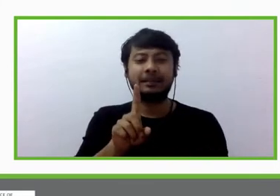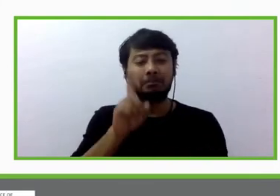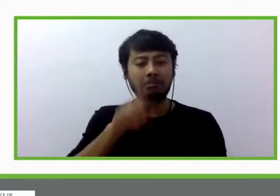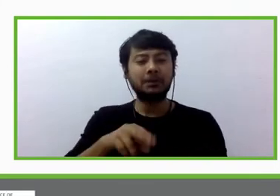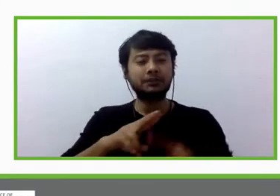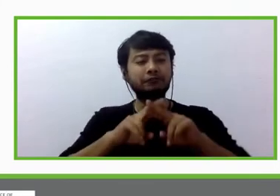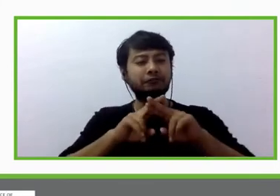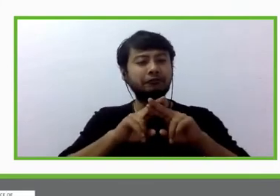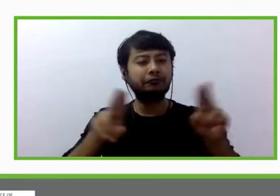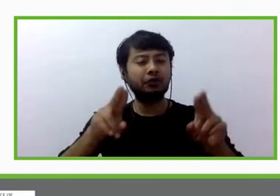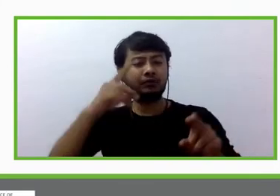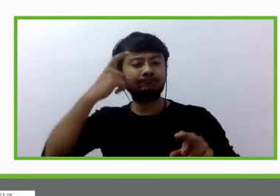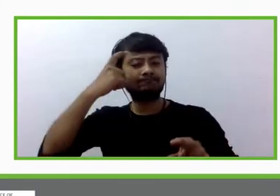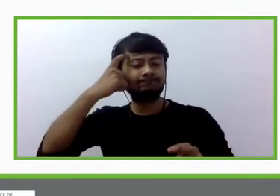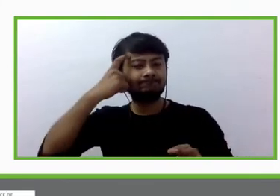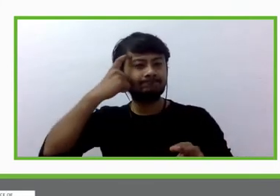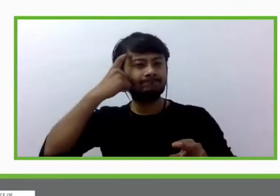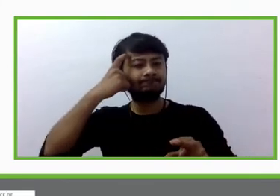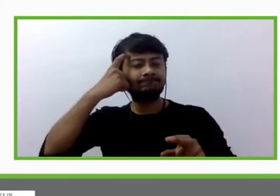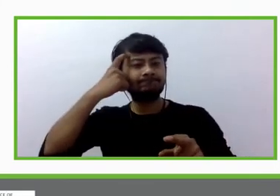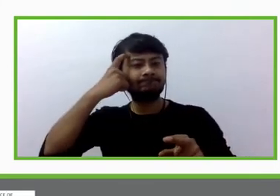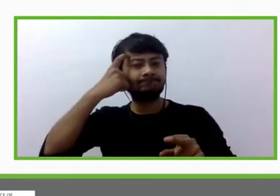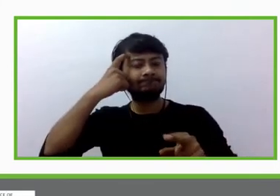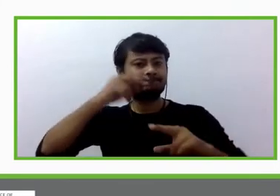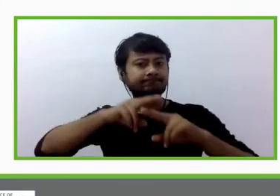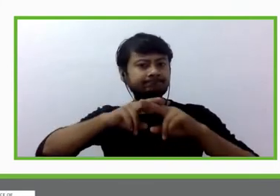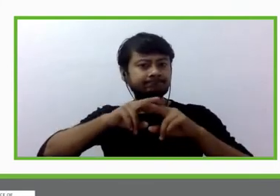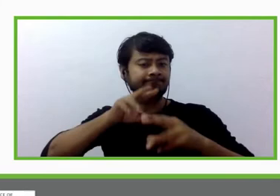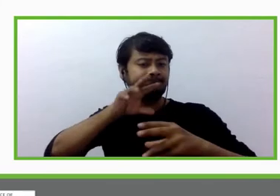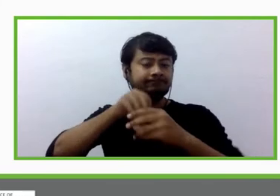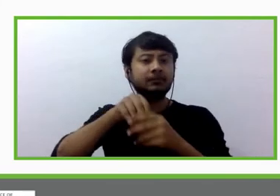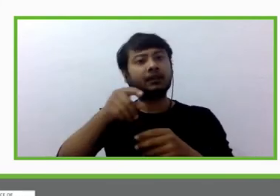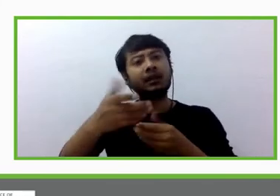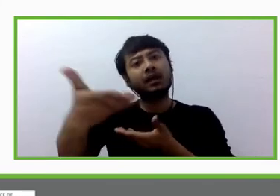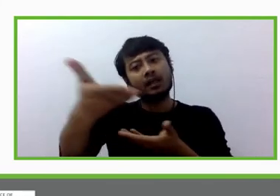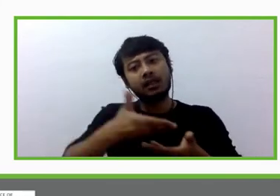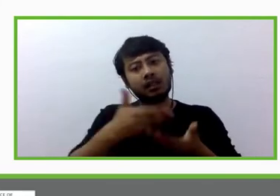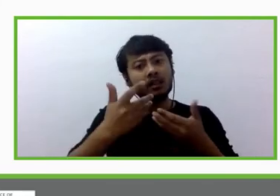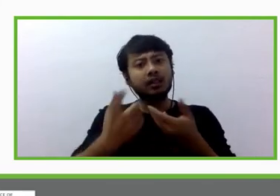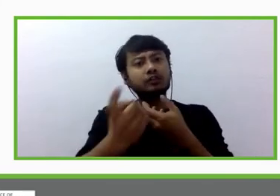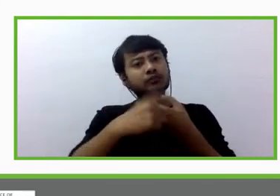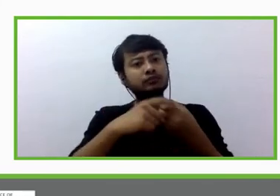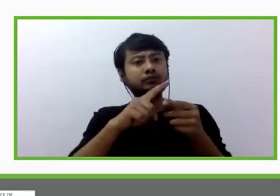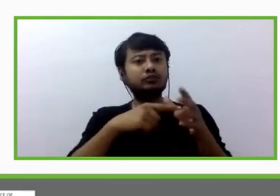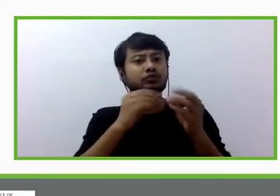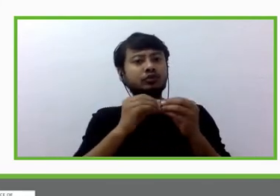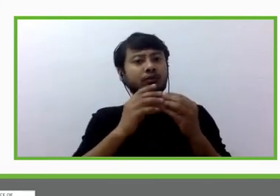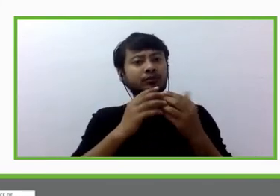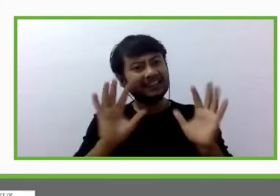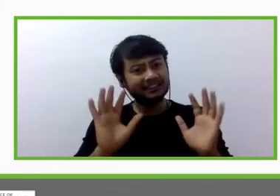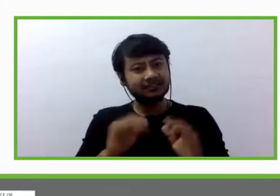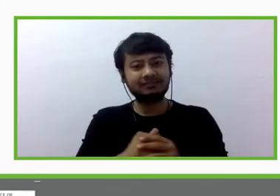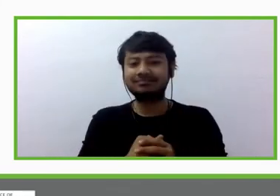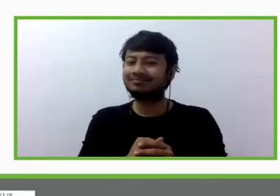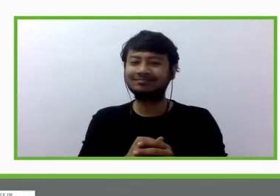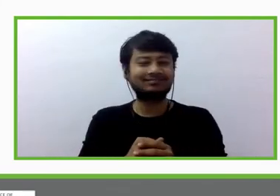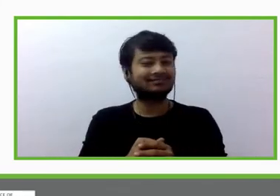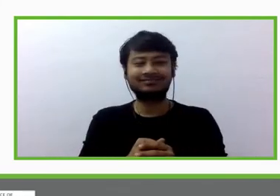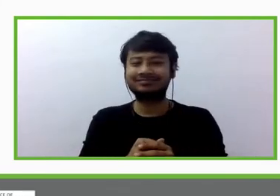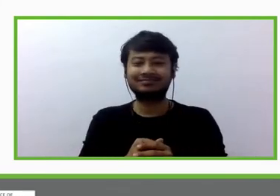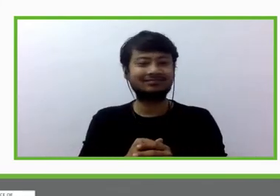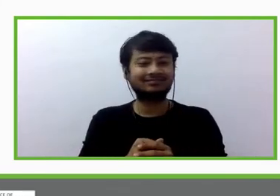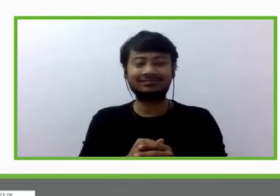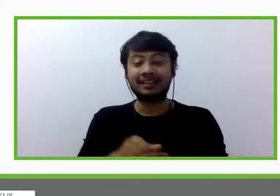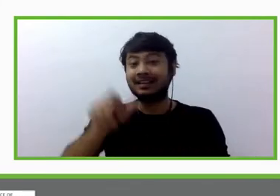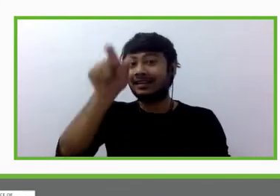because there's more involved than just hiring people. It says you got to hire qualified people to work at